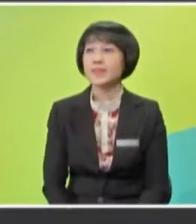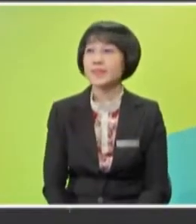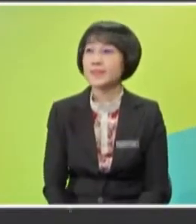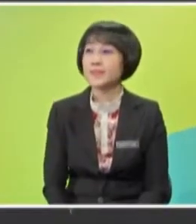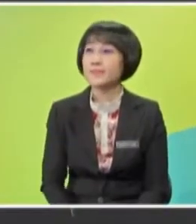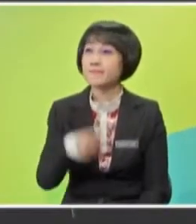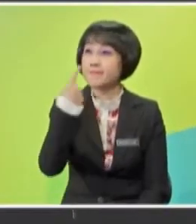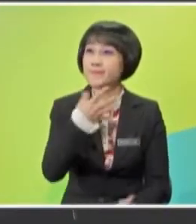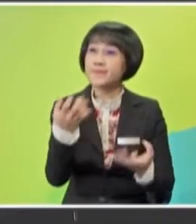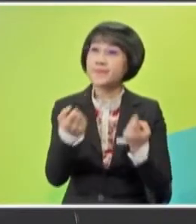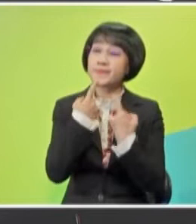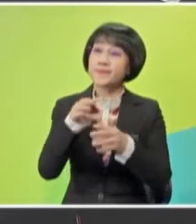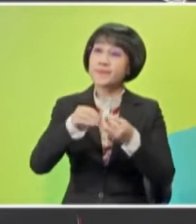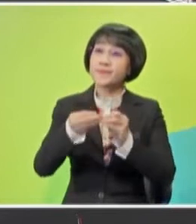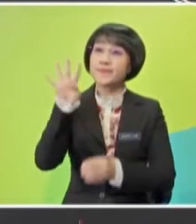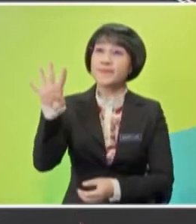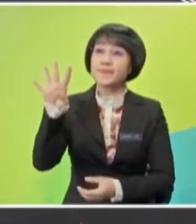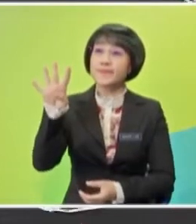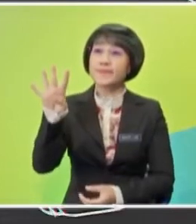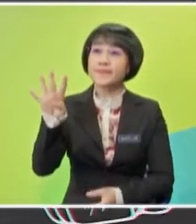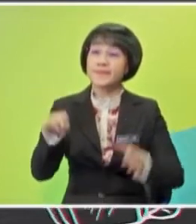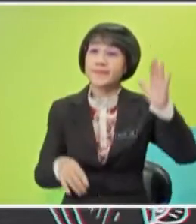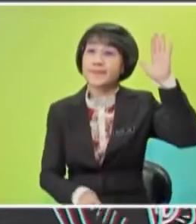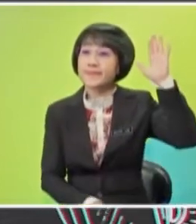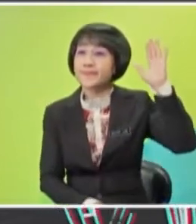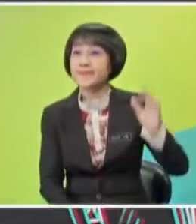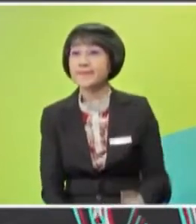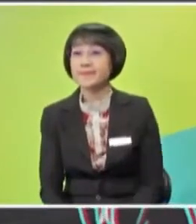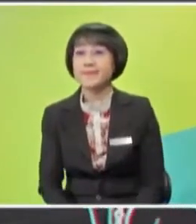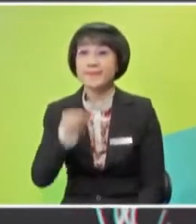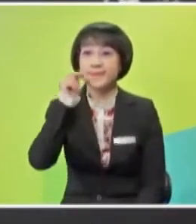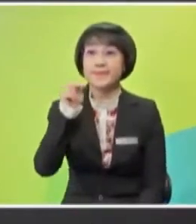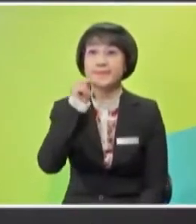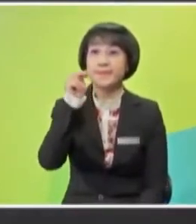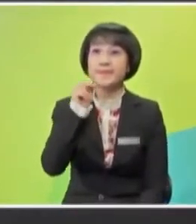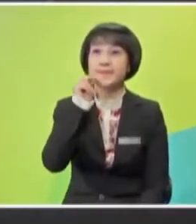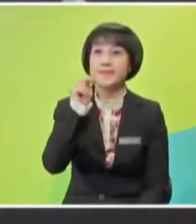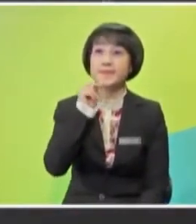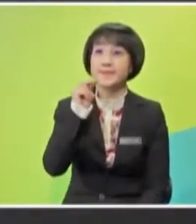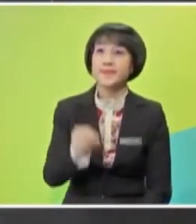Who wants to do number 4, please? Me. Okay, Nabiha. That's good.